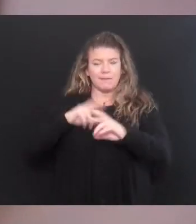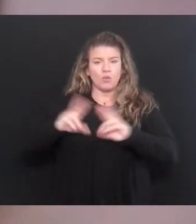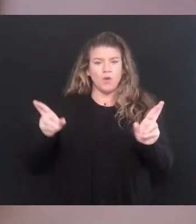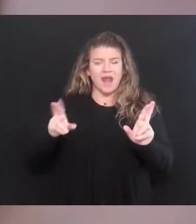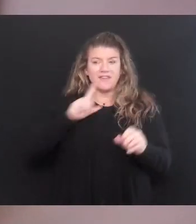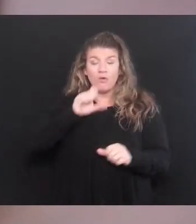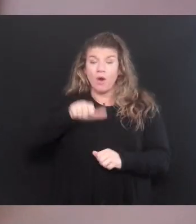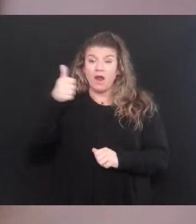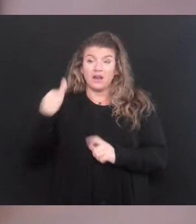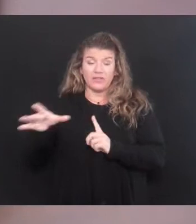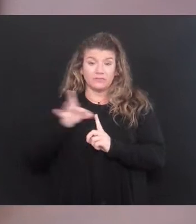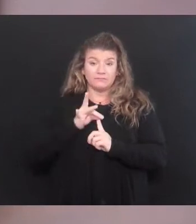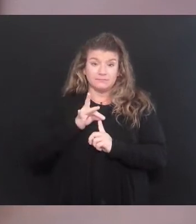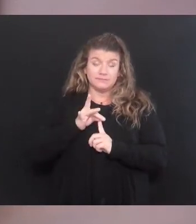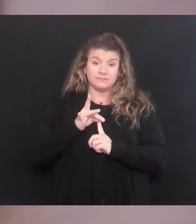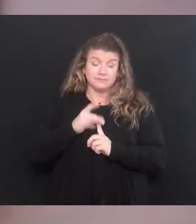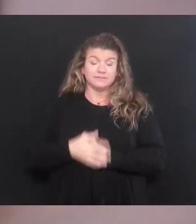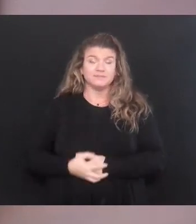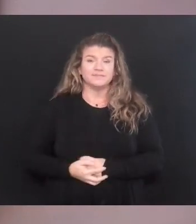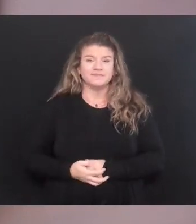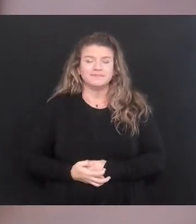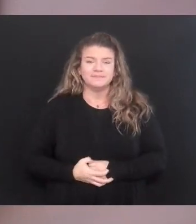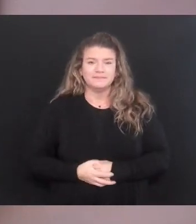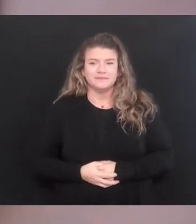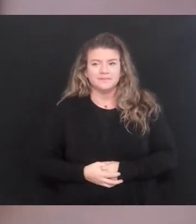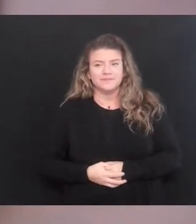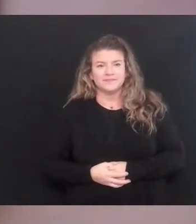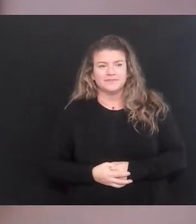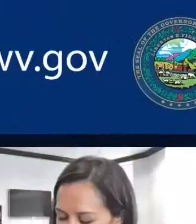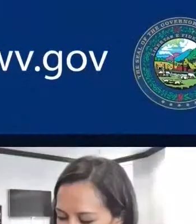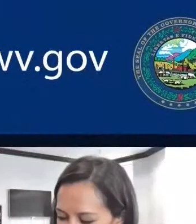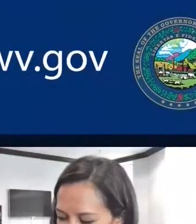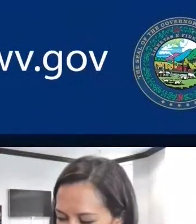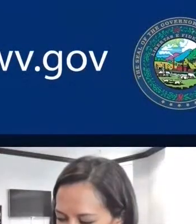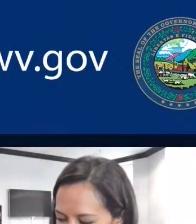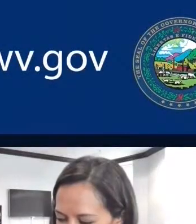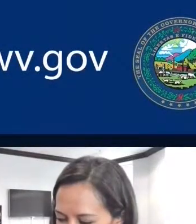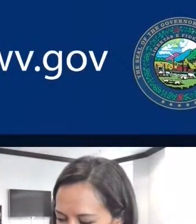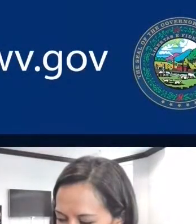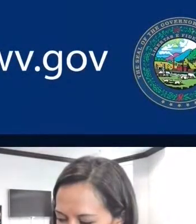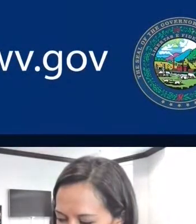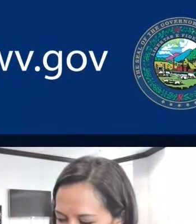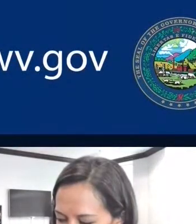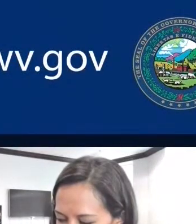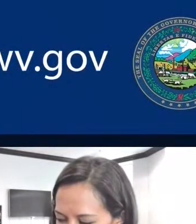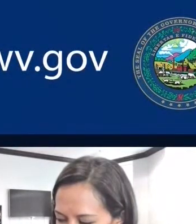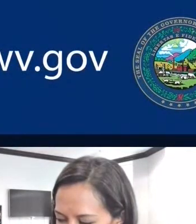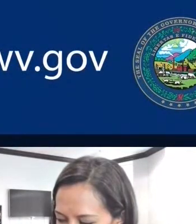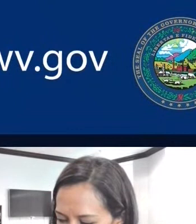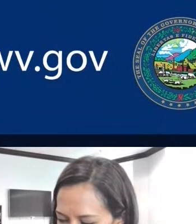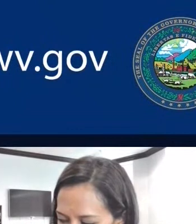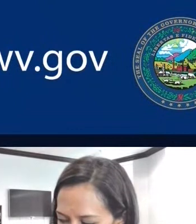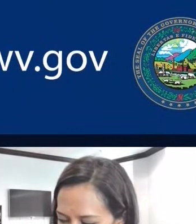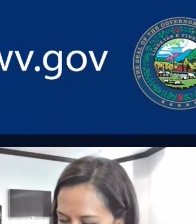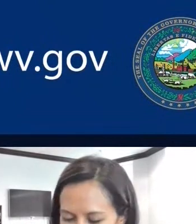whatever COVID-19 brings to us. Thank you. All right, thank you, Charles. Next to David Beard with the Dominion